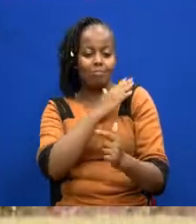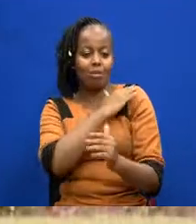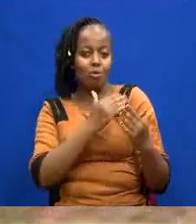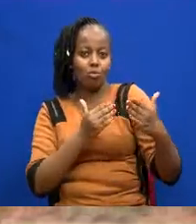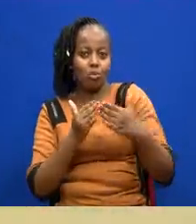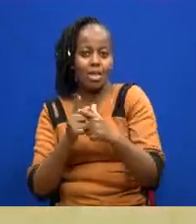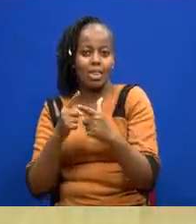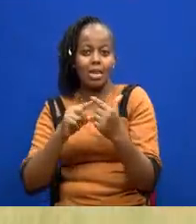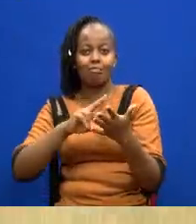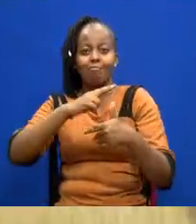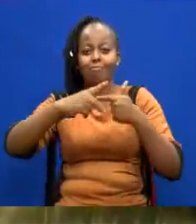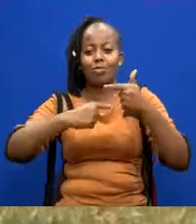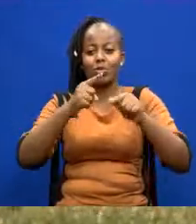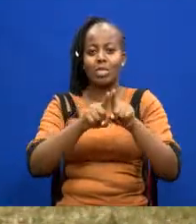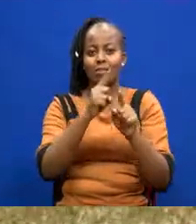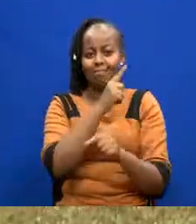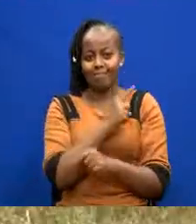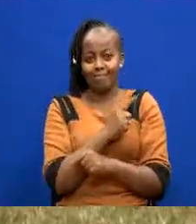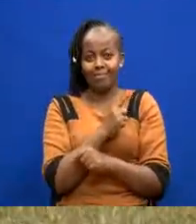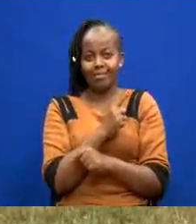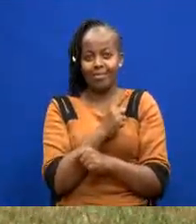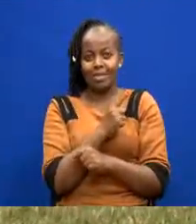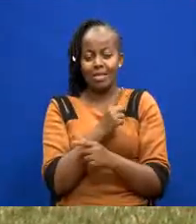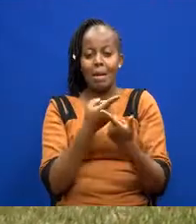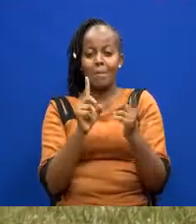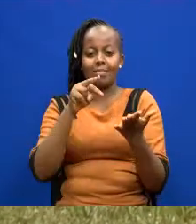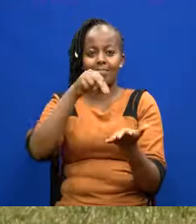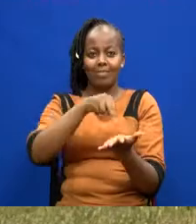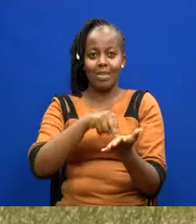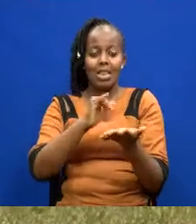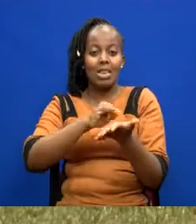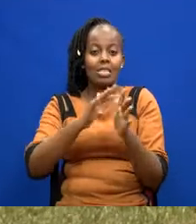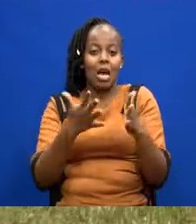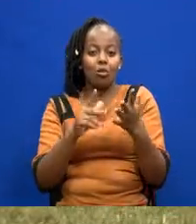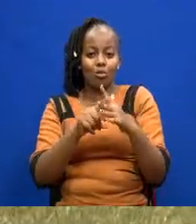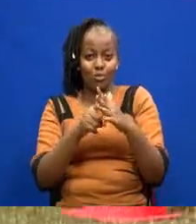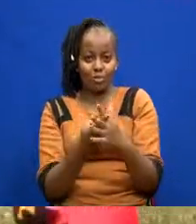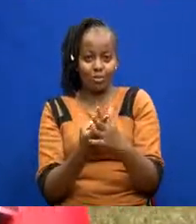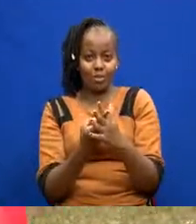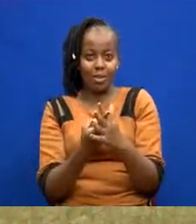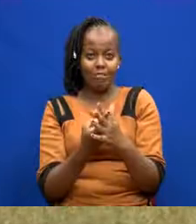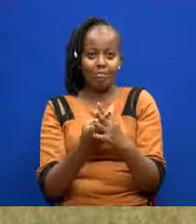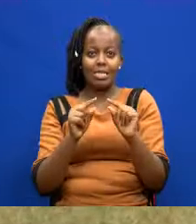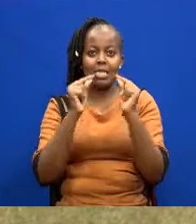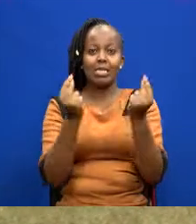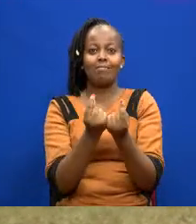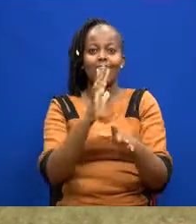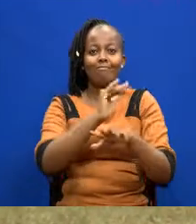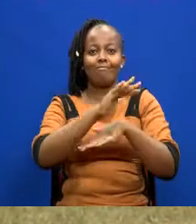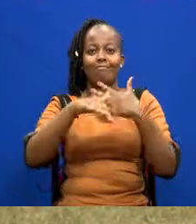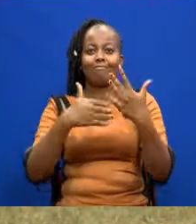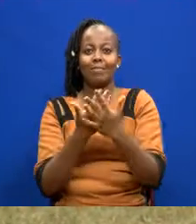your elbow and then quickly roll and get back on your feet. And that's how we're going to start off. Come on boys, let's